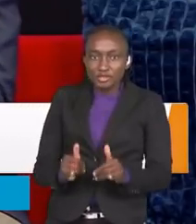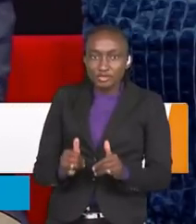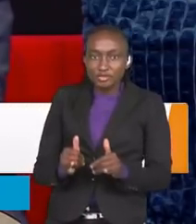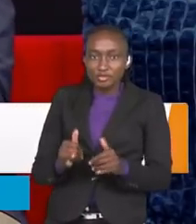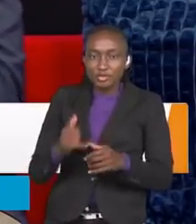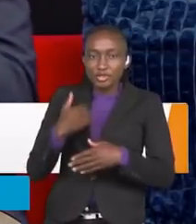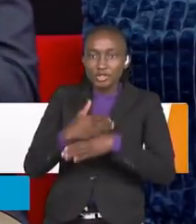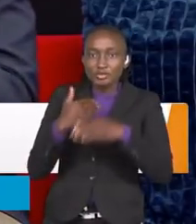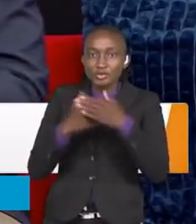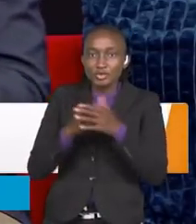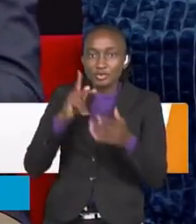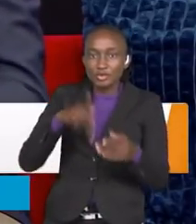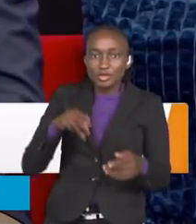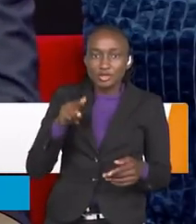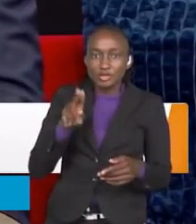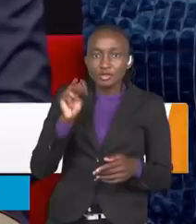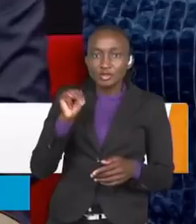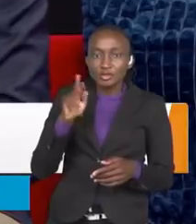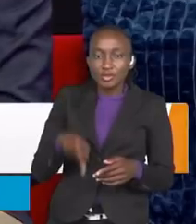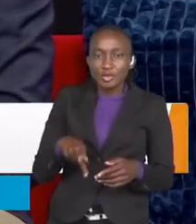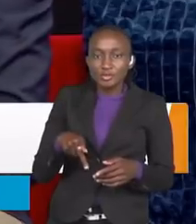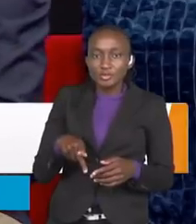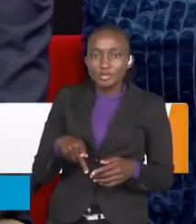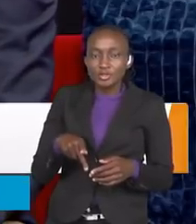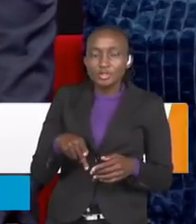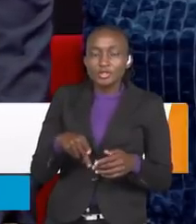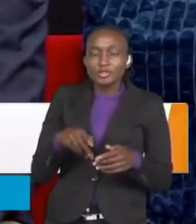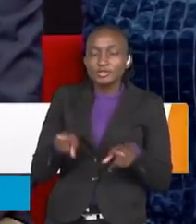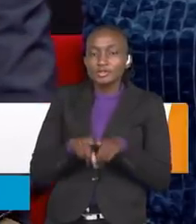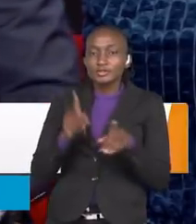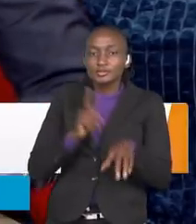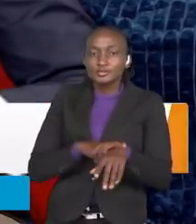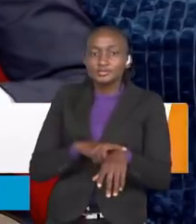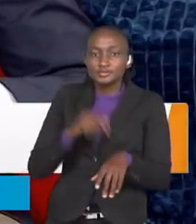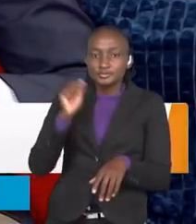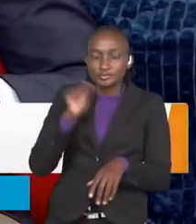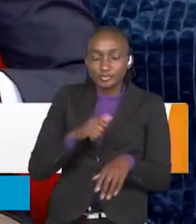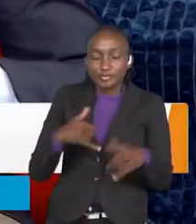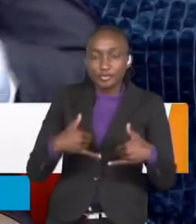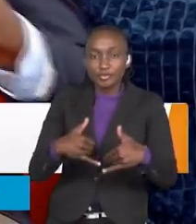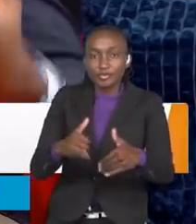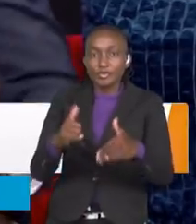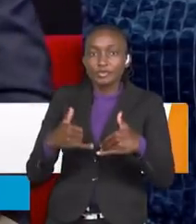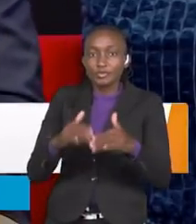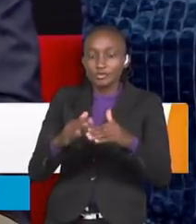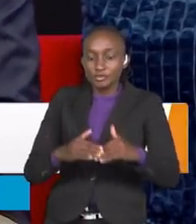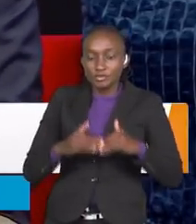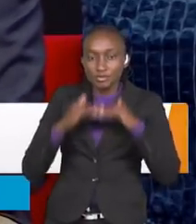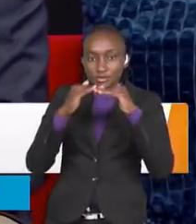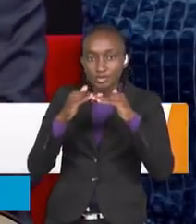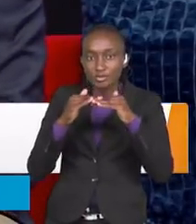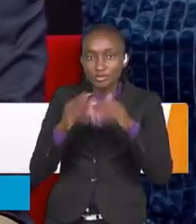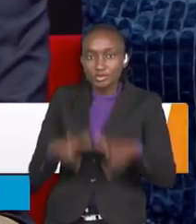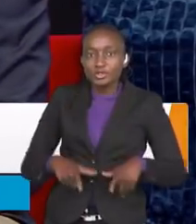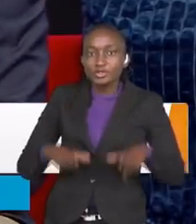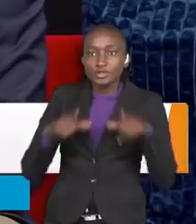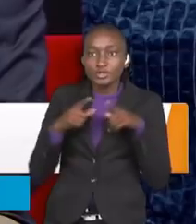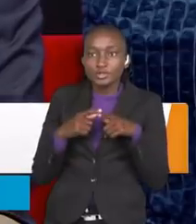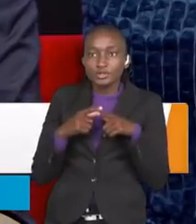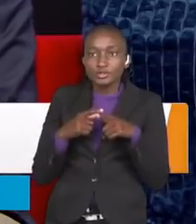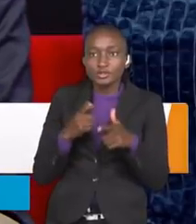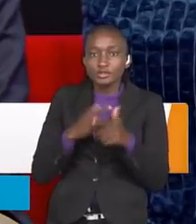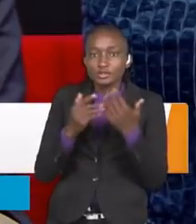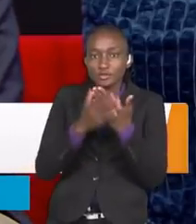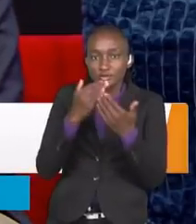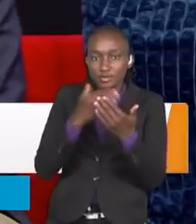a new built kind of equipment. You see, at the same time, as much as you're trying to improve their lives, this aspect of taking care